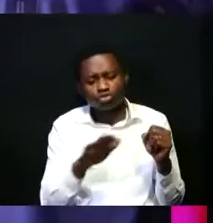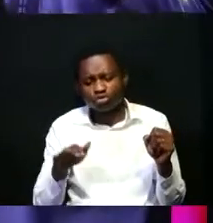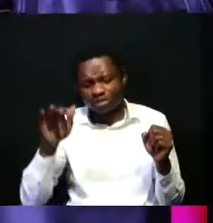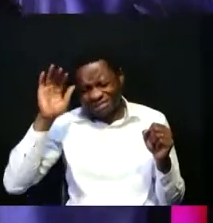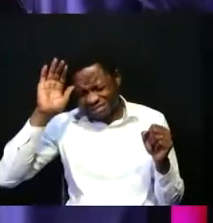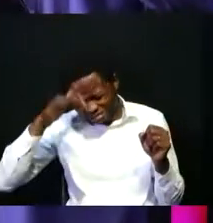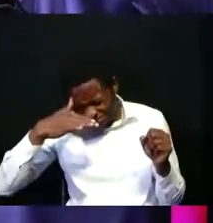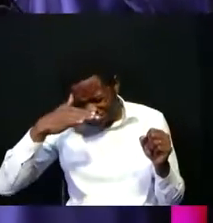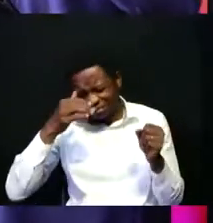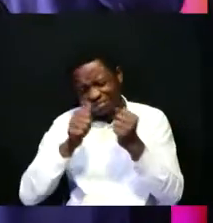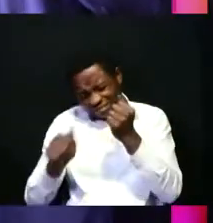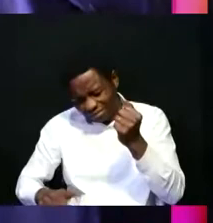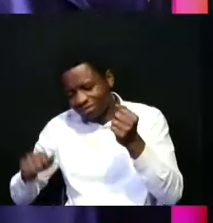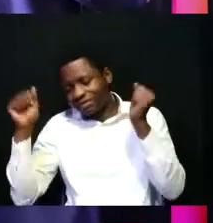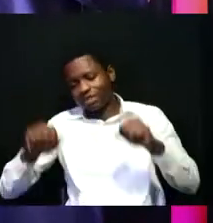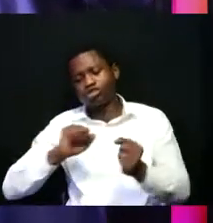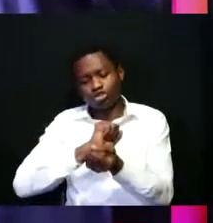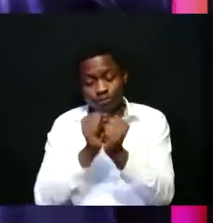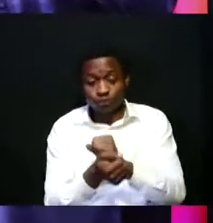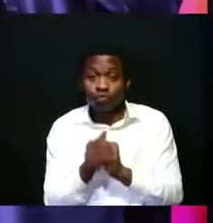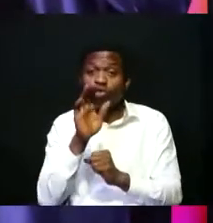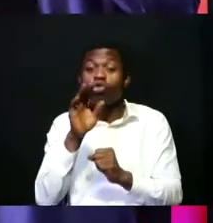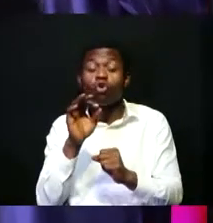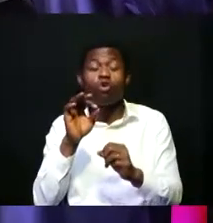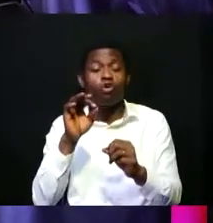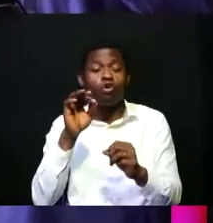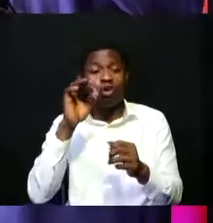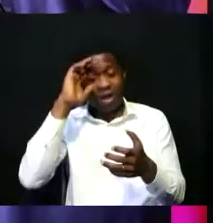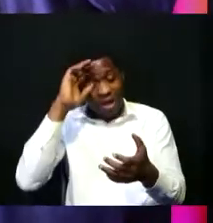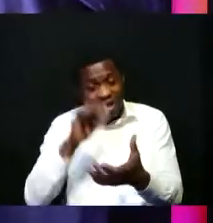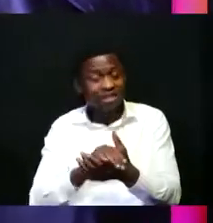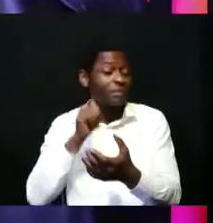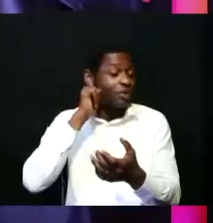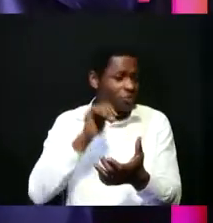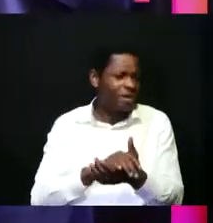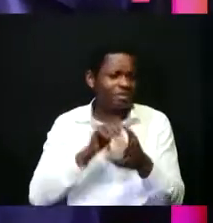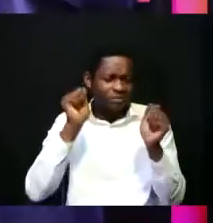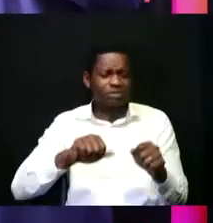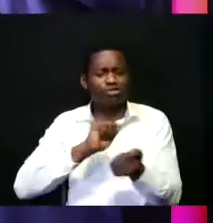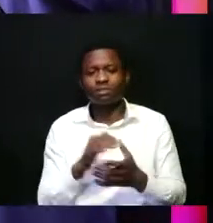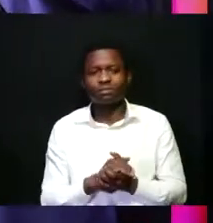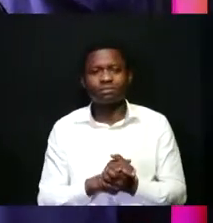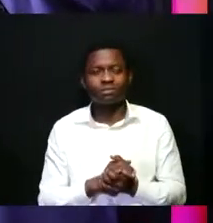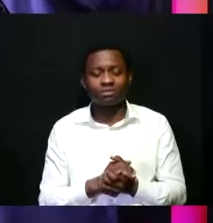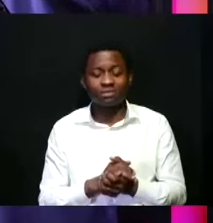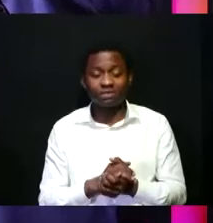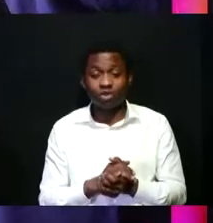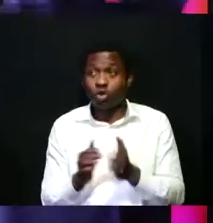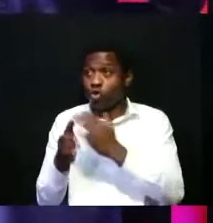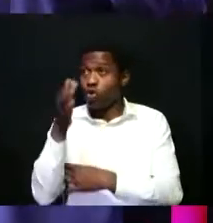wayward children. Can change your spouse. Can make your home a